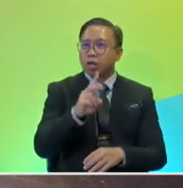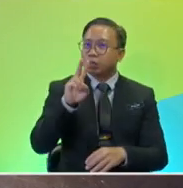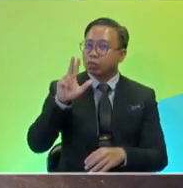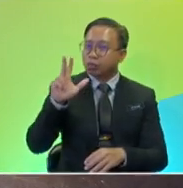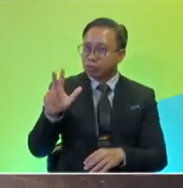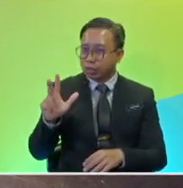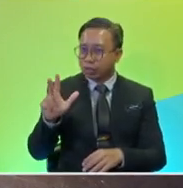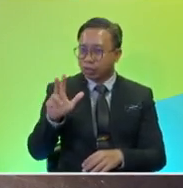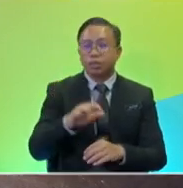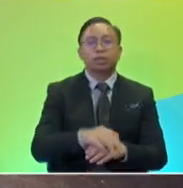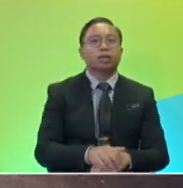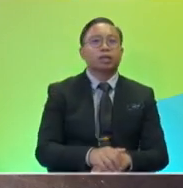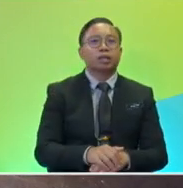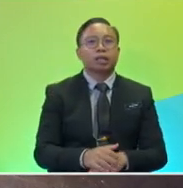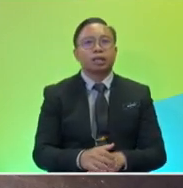1, 2, 3.